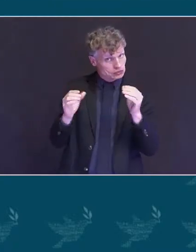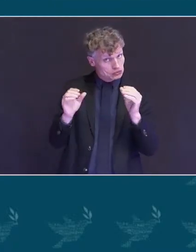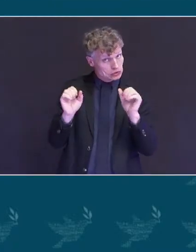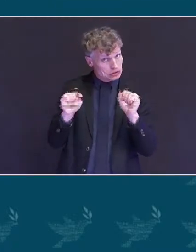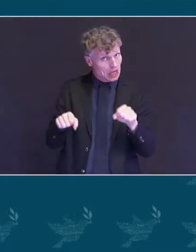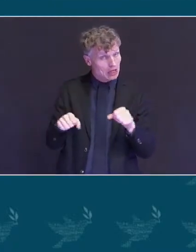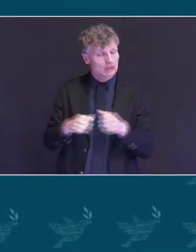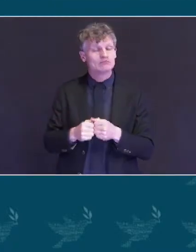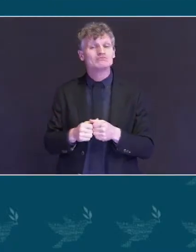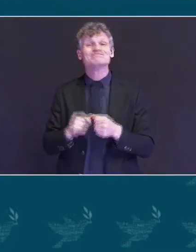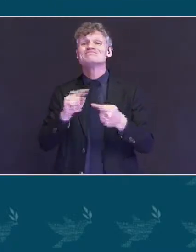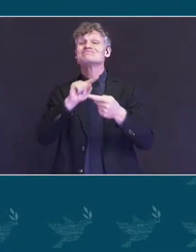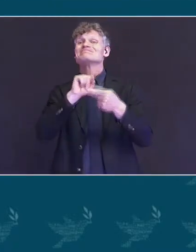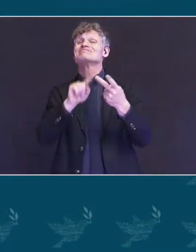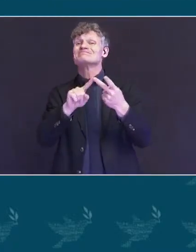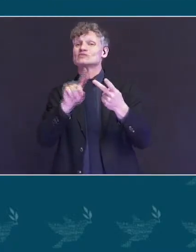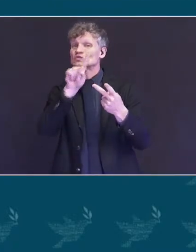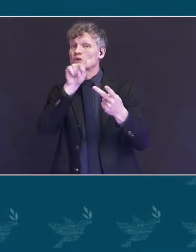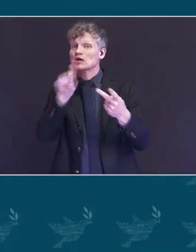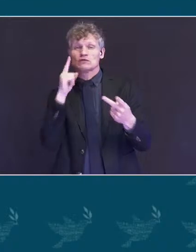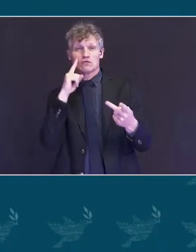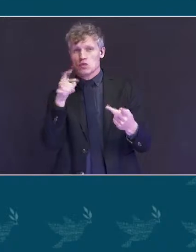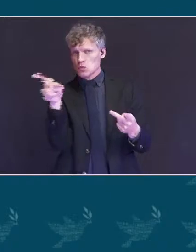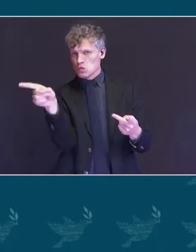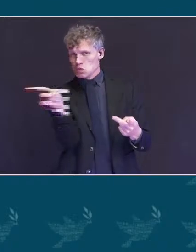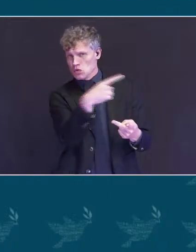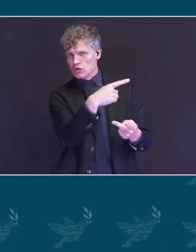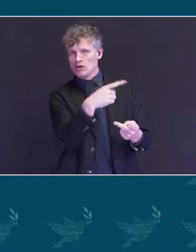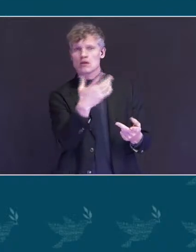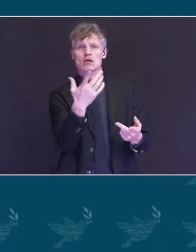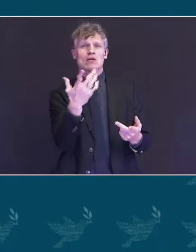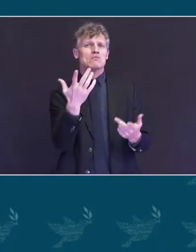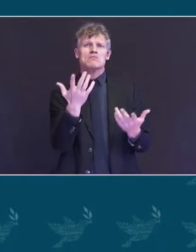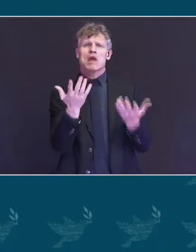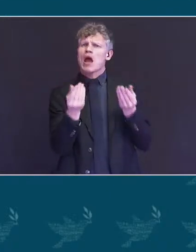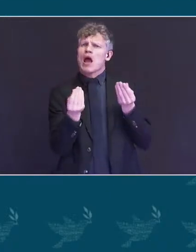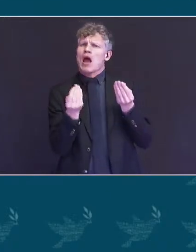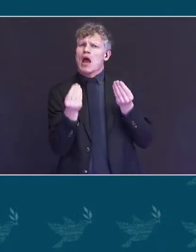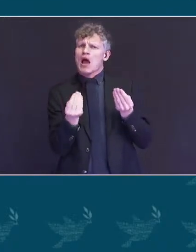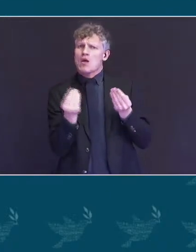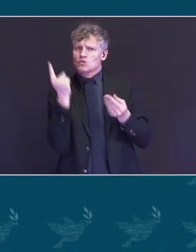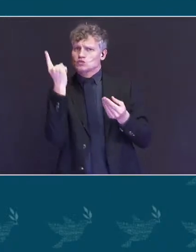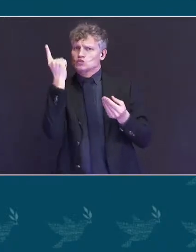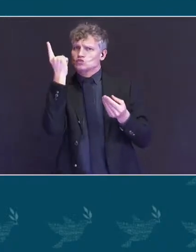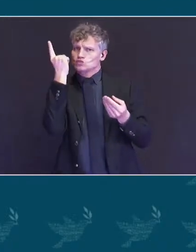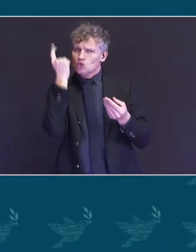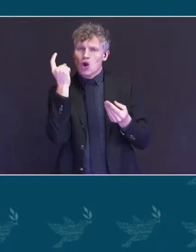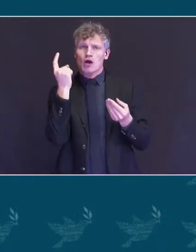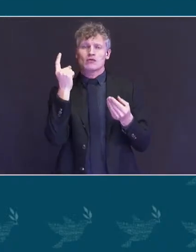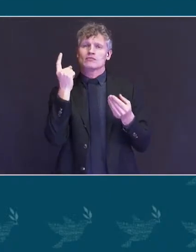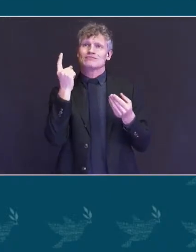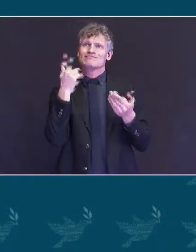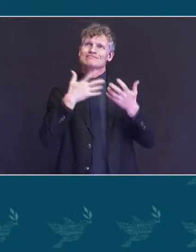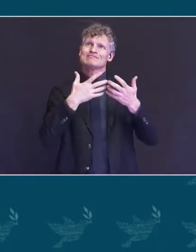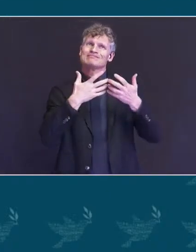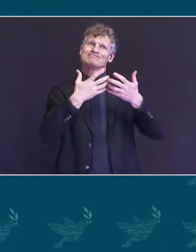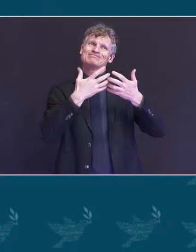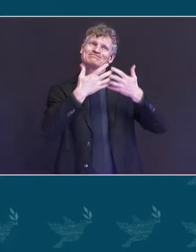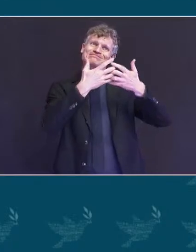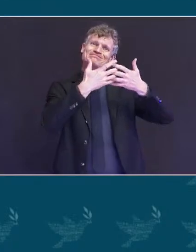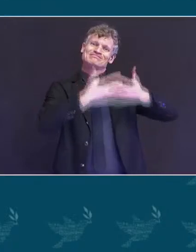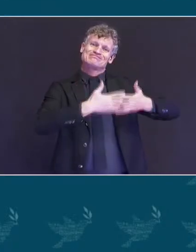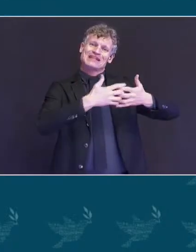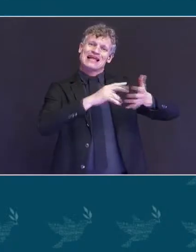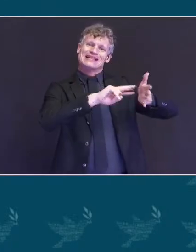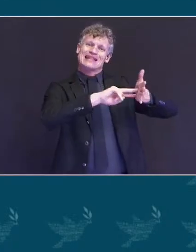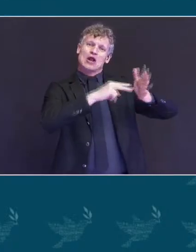how can we start this as a movement to make it technology we create, especially AI tools, so that